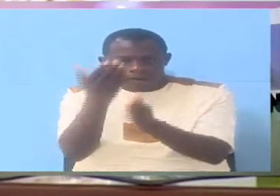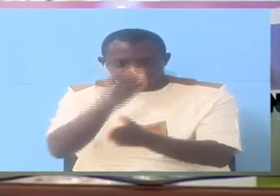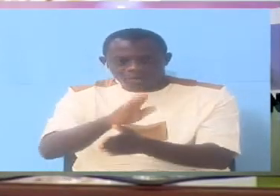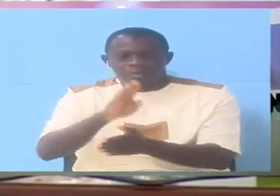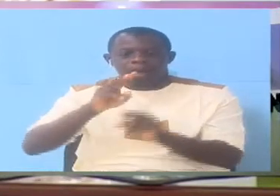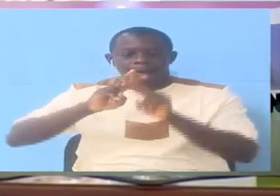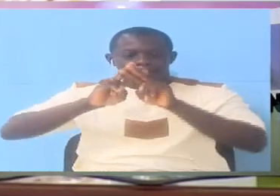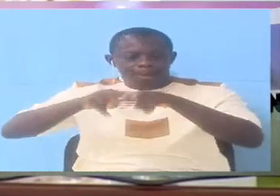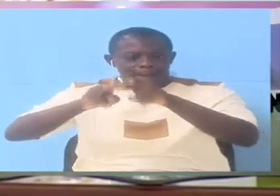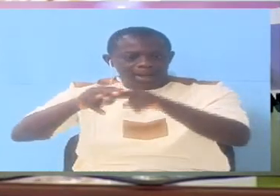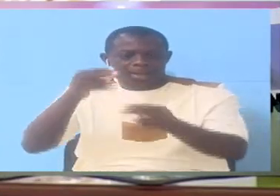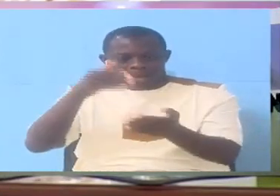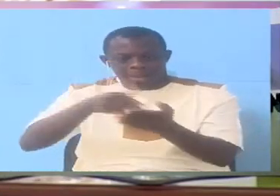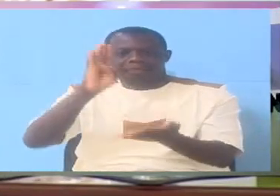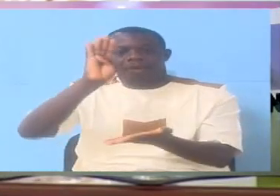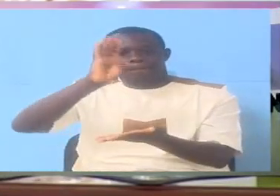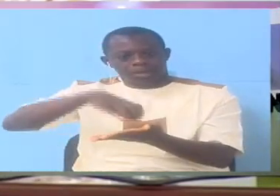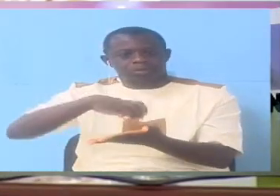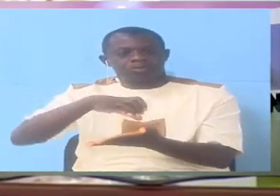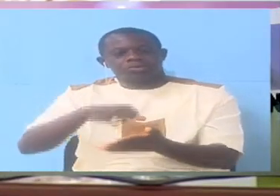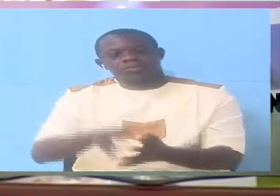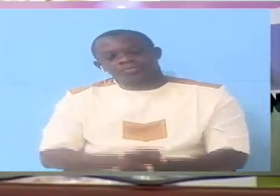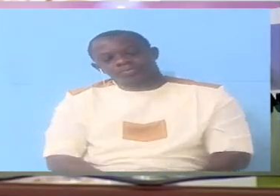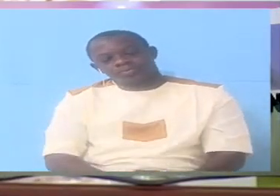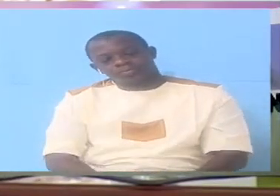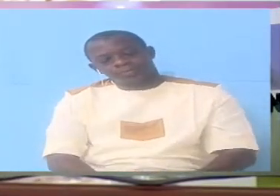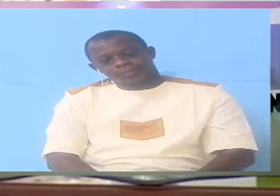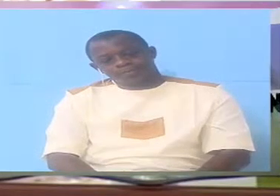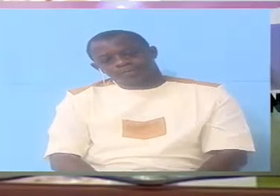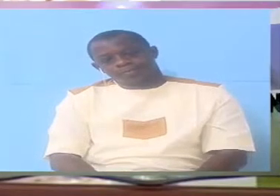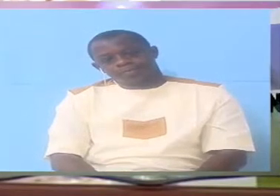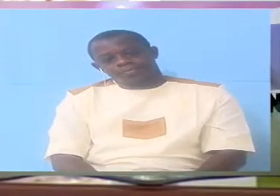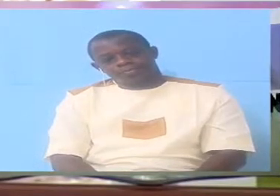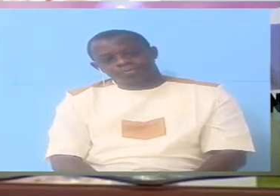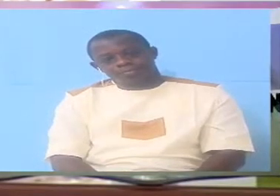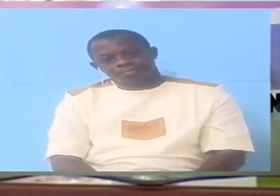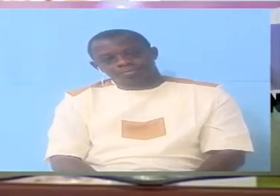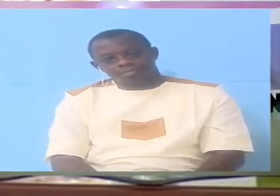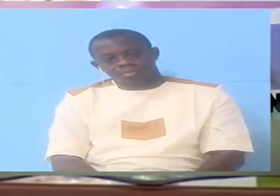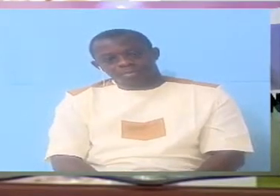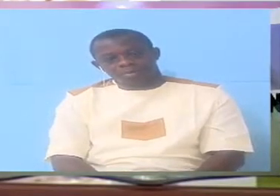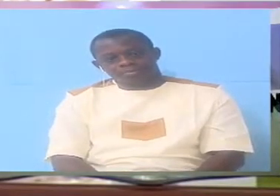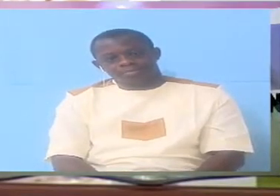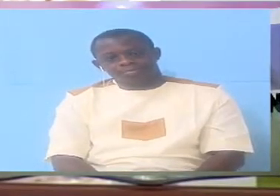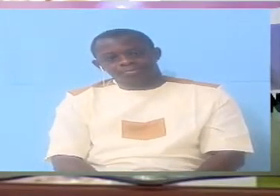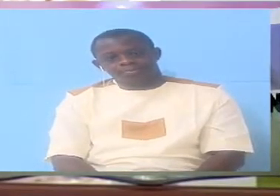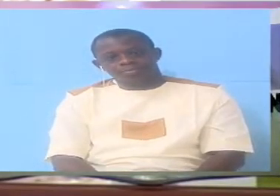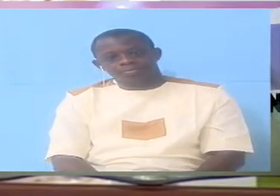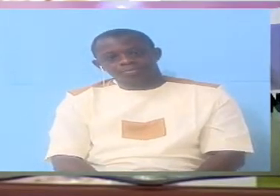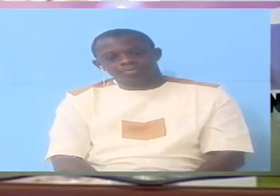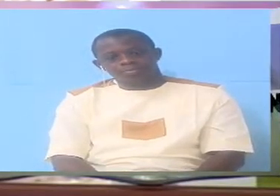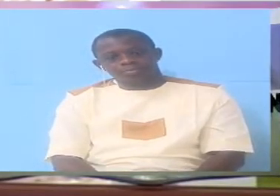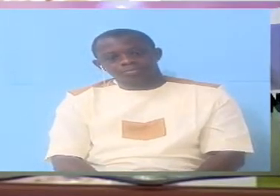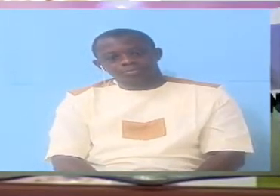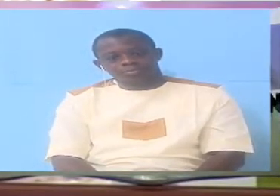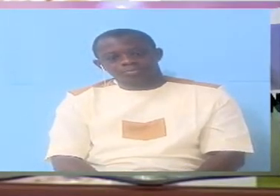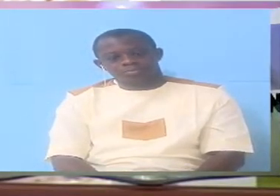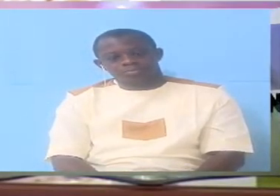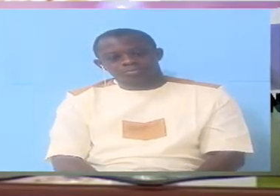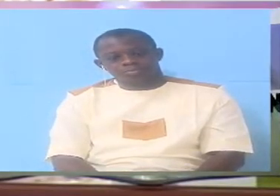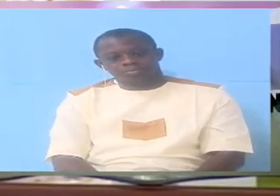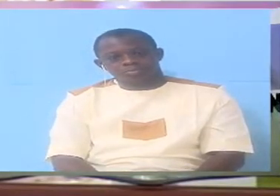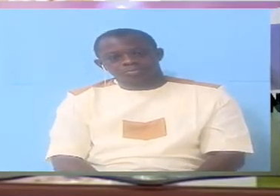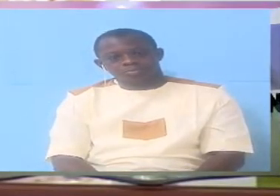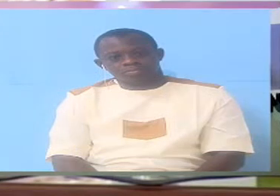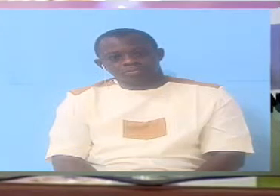dara fa xeeku ci woon te ñun ñi nga xam ne ñoo nekkeen ci warli saxaari mandu war gi defoon nañ li nga xam ne moo ñu ci war ba indi leen ba